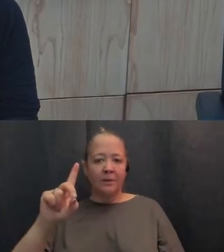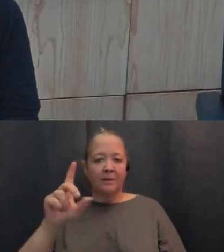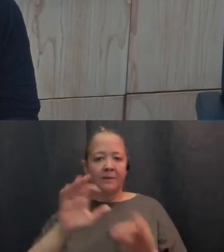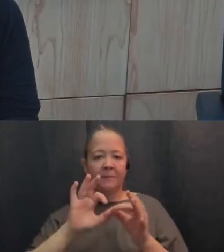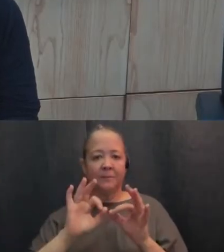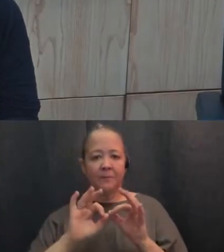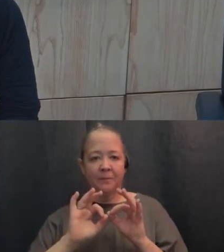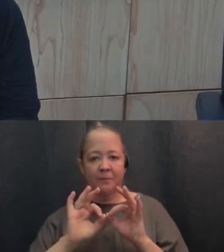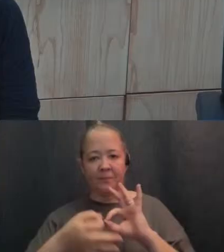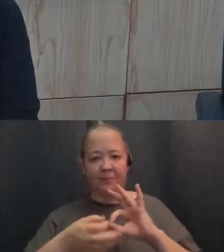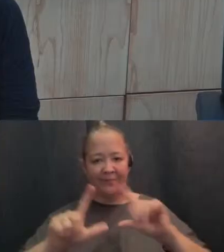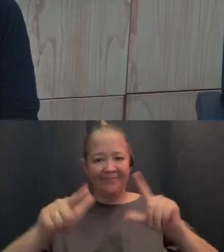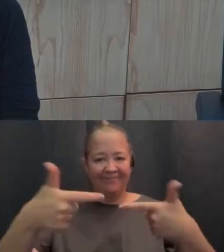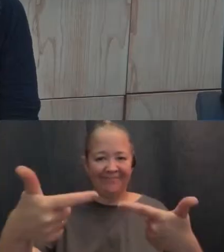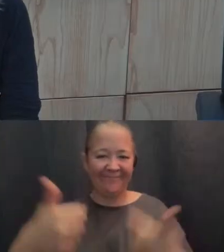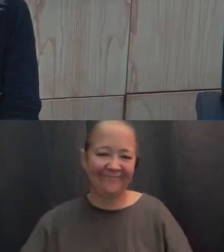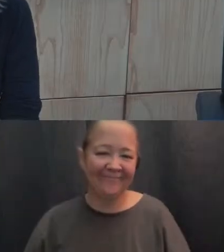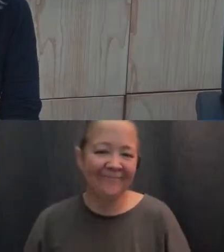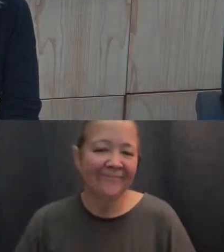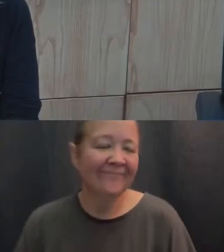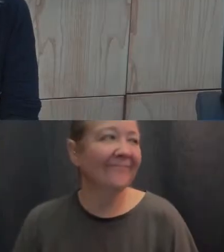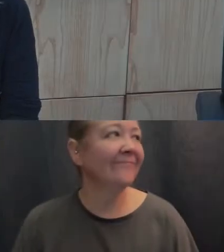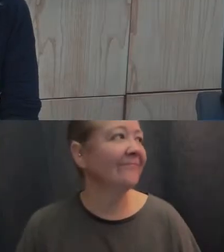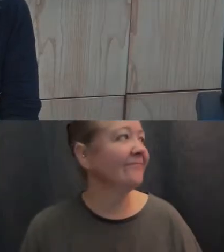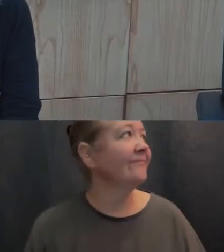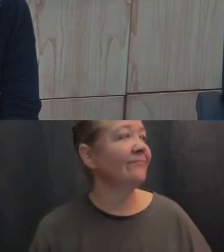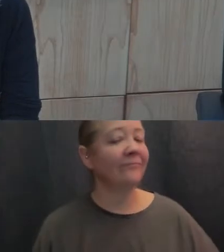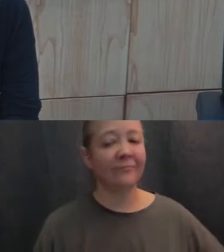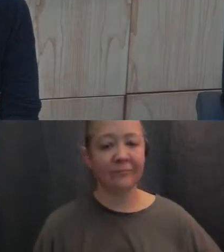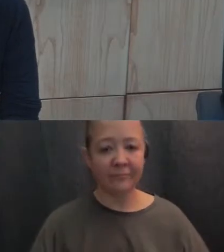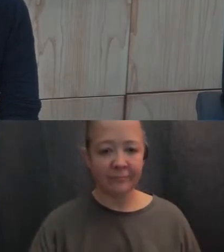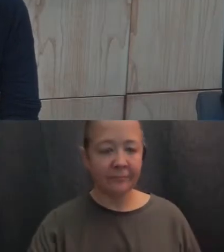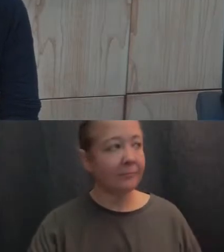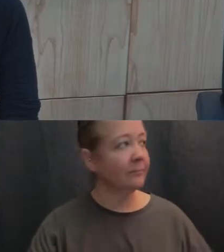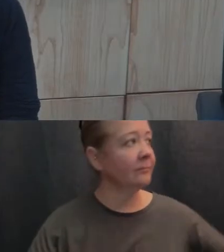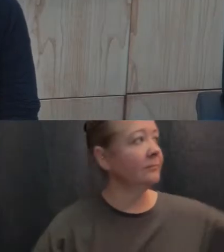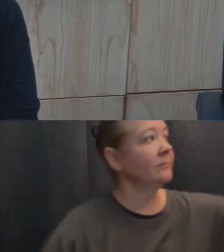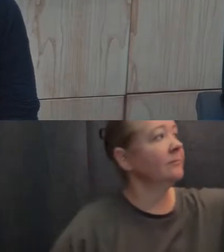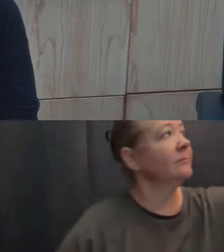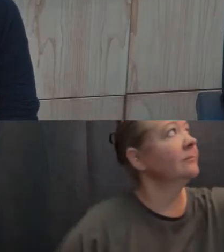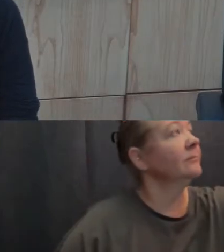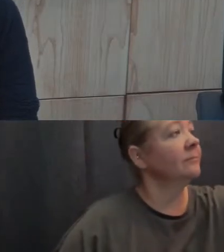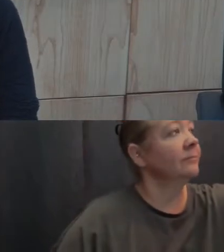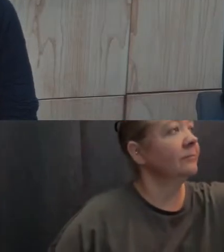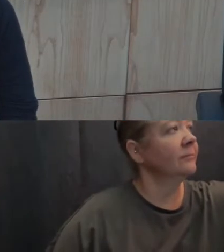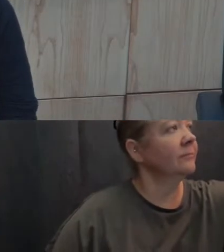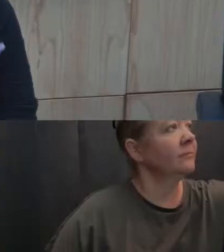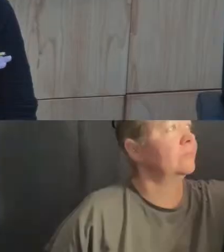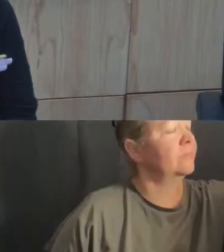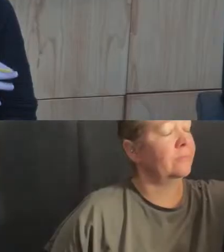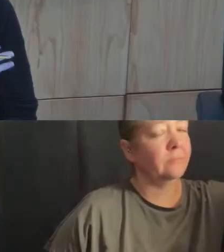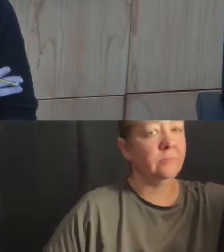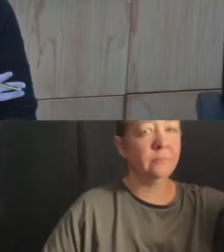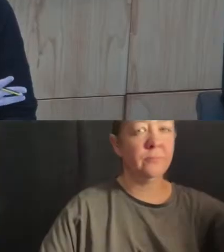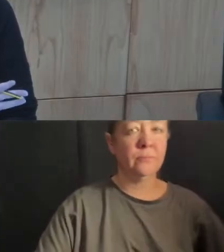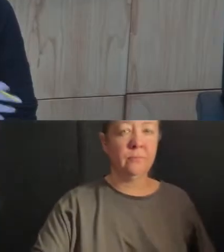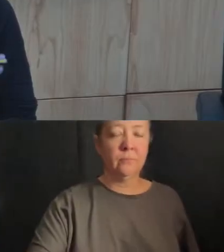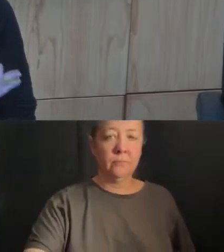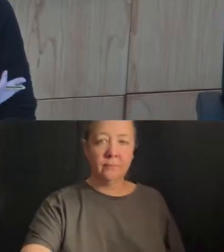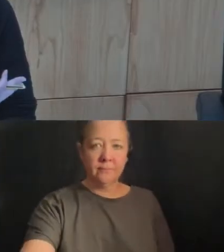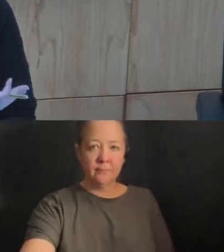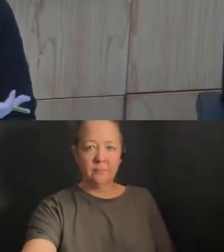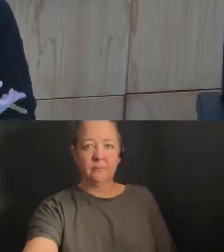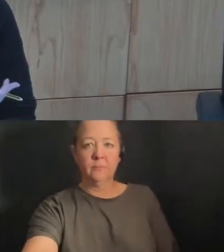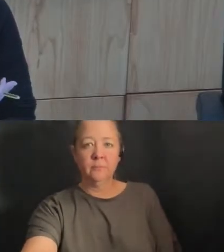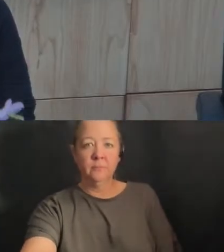But again, I actually want to say that I am so thankful that so many people came up here with ideas, great